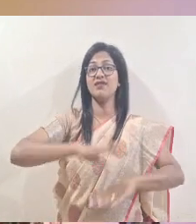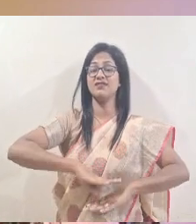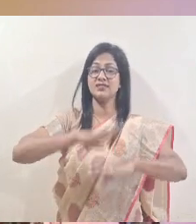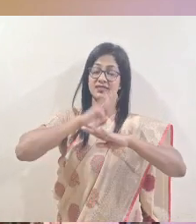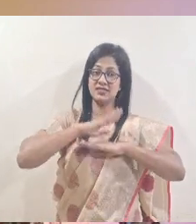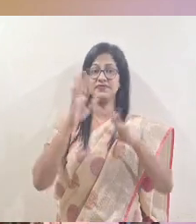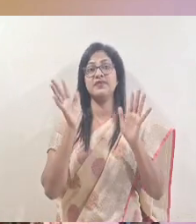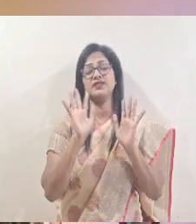with the facilities available.